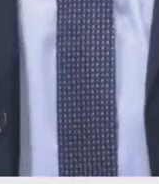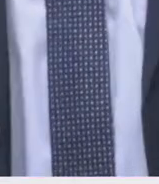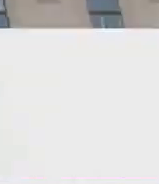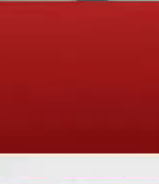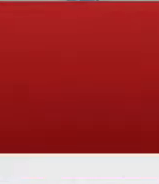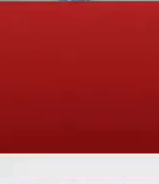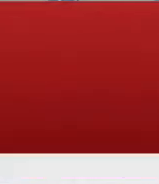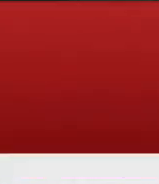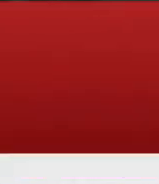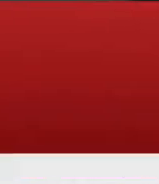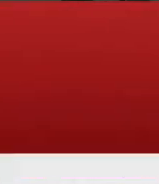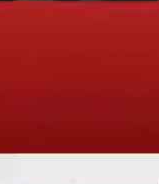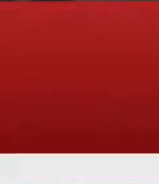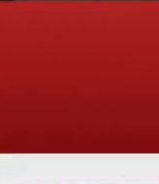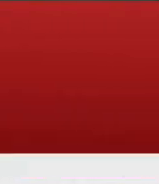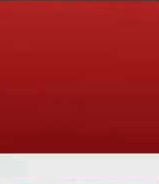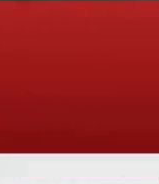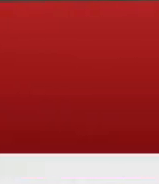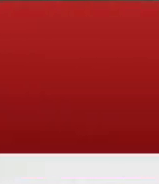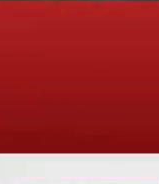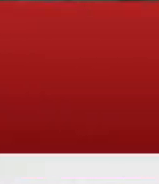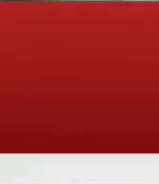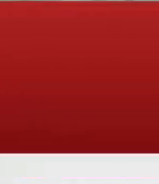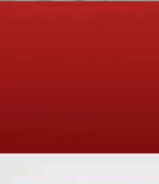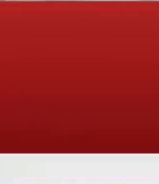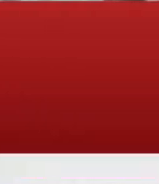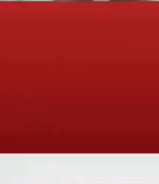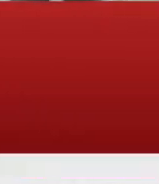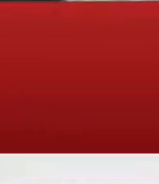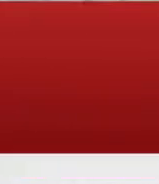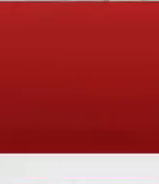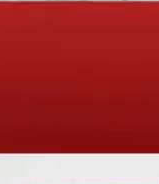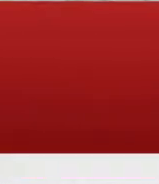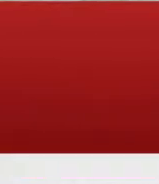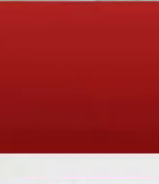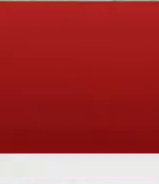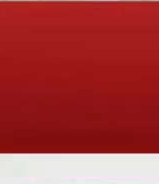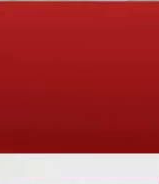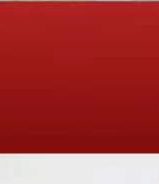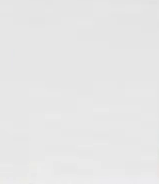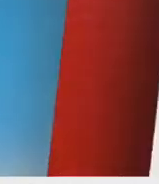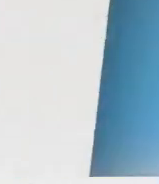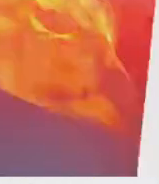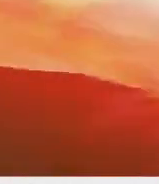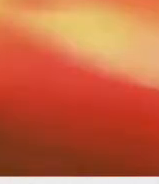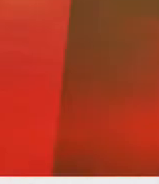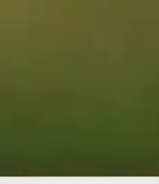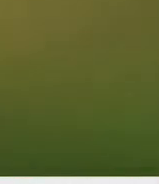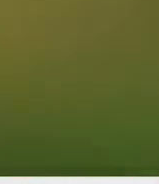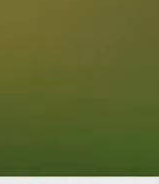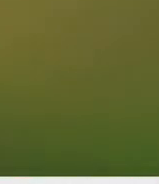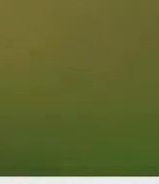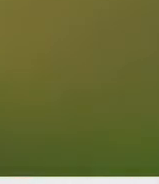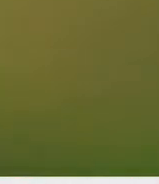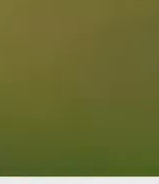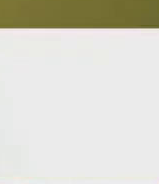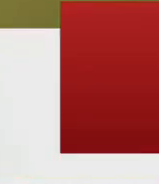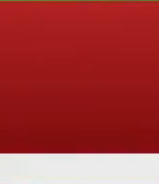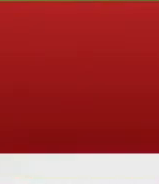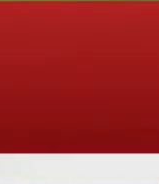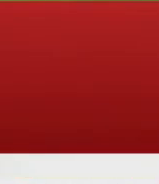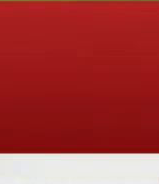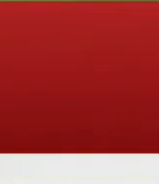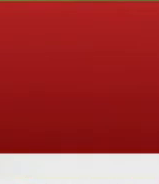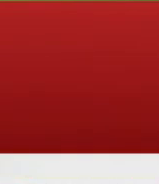President Ferdinand Marcos Jr. meets with Czech President Peter Pavel at Prague Castle. Solon warns the